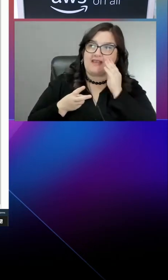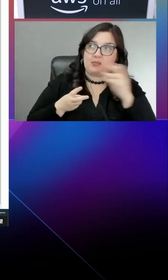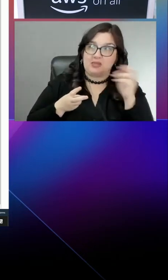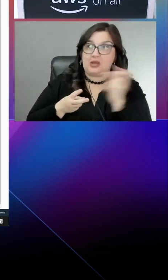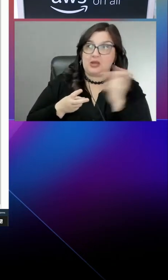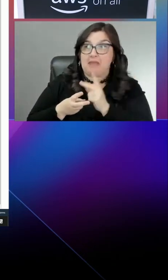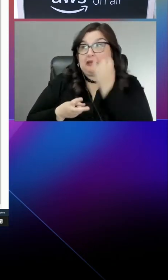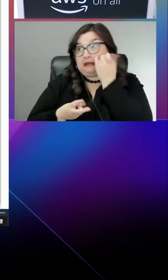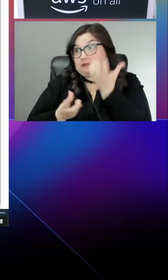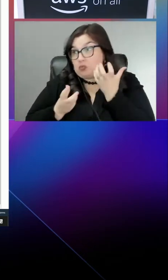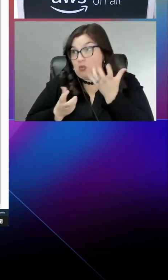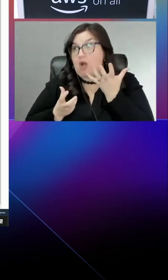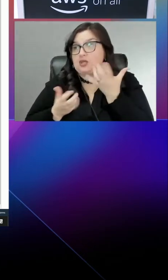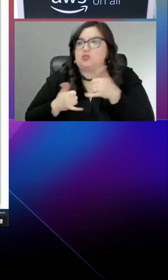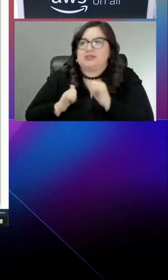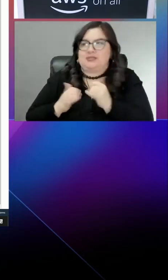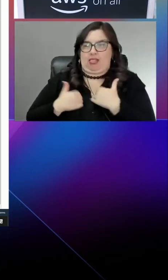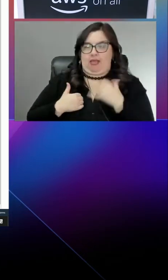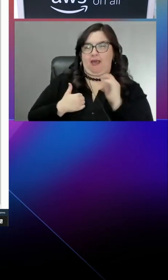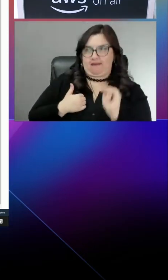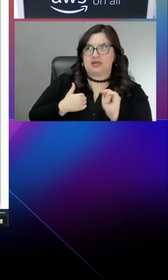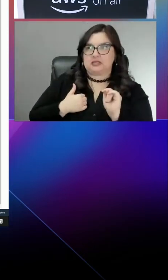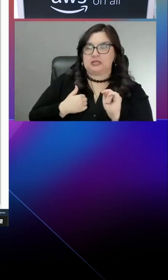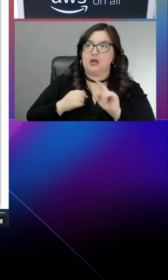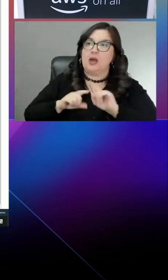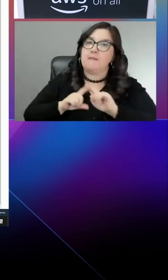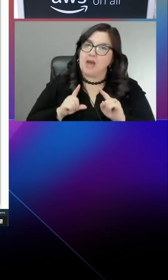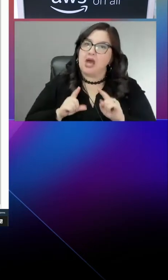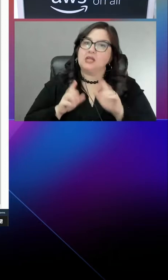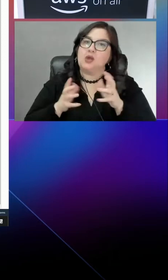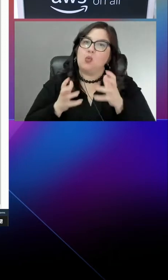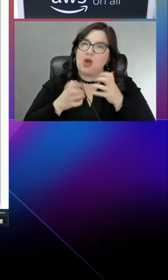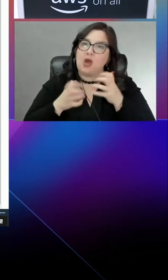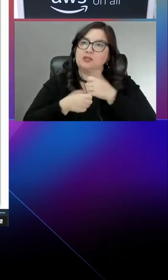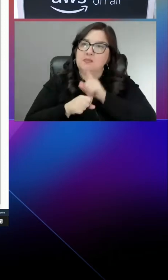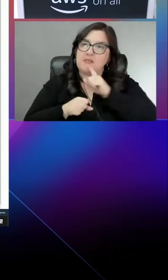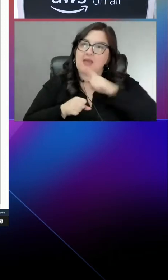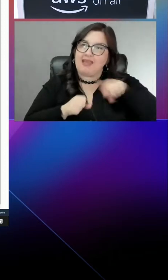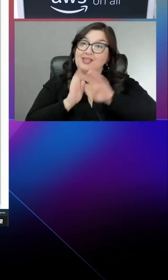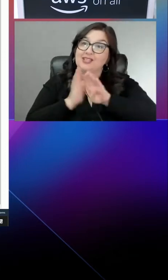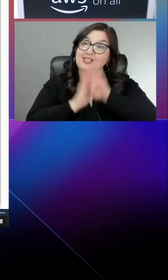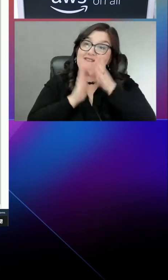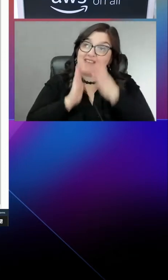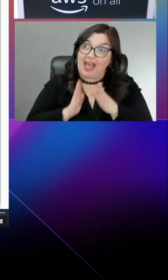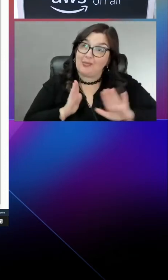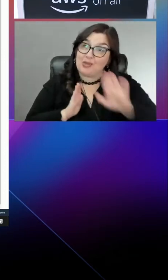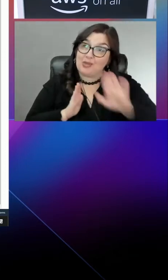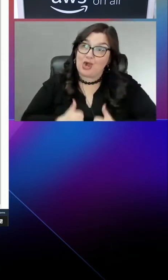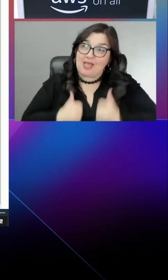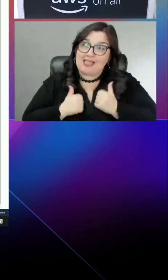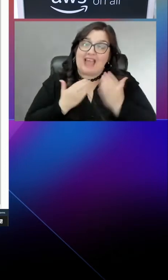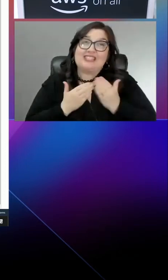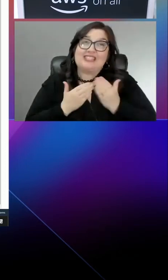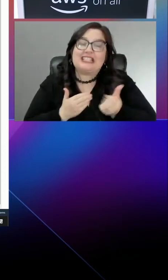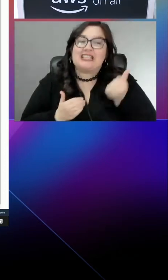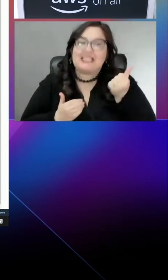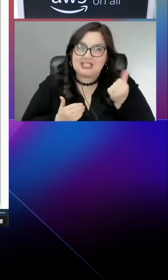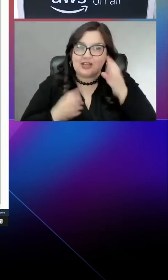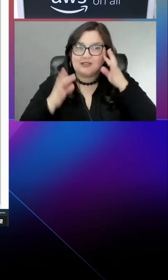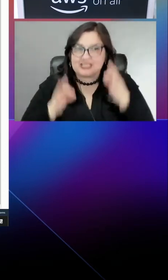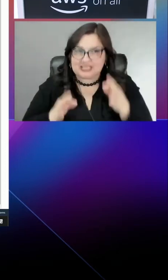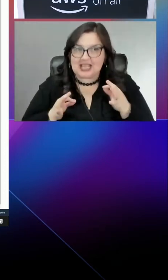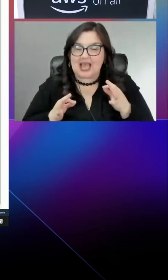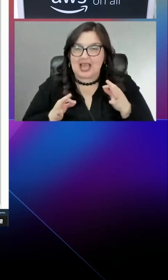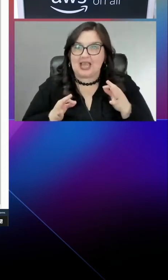still have it. But we want to make the lives of developers easier, and so we decided, let's give both the benefits That's in cool, the